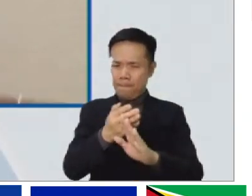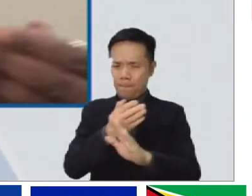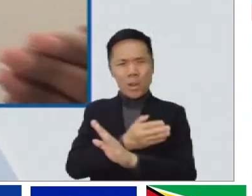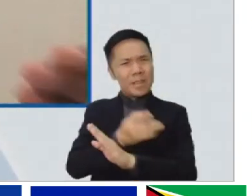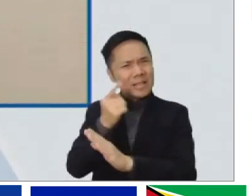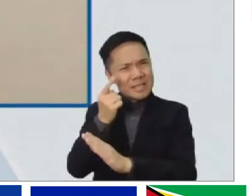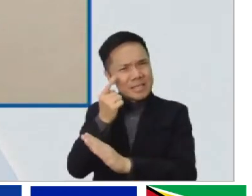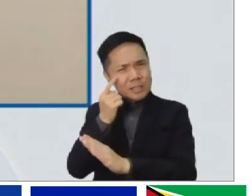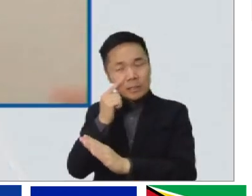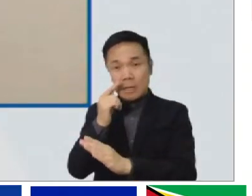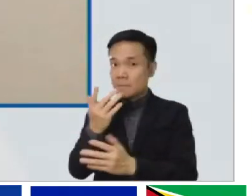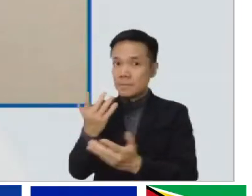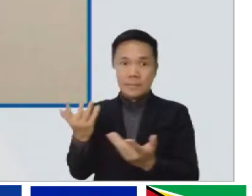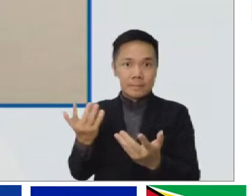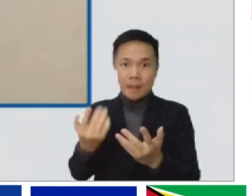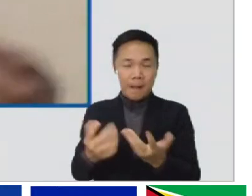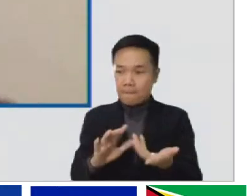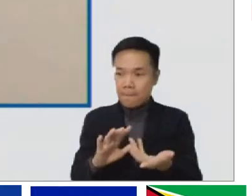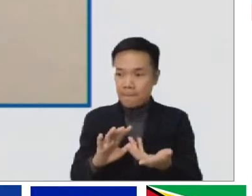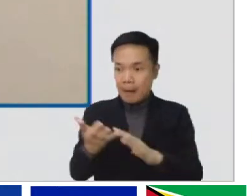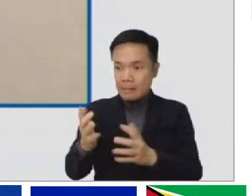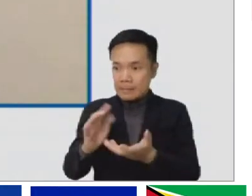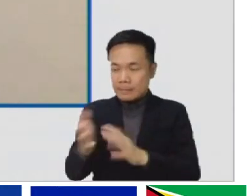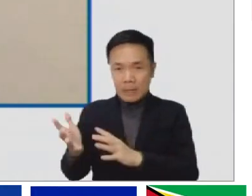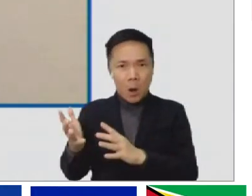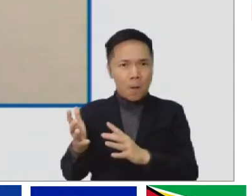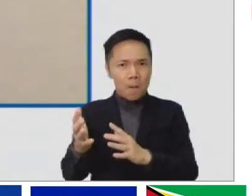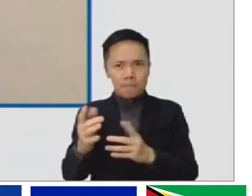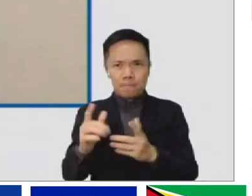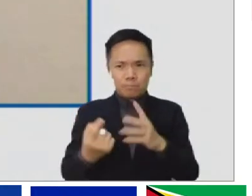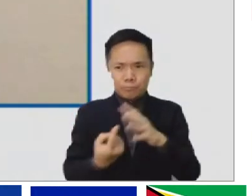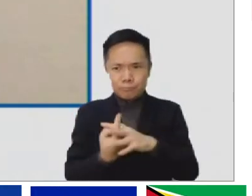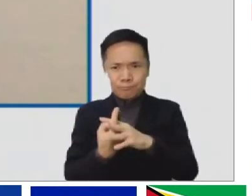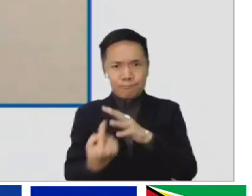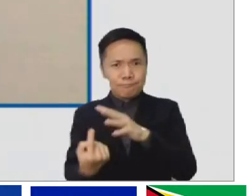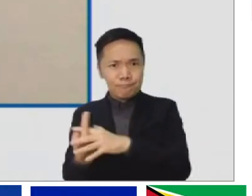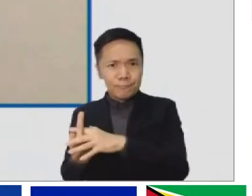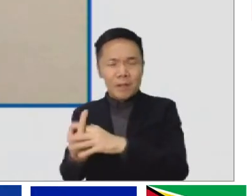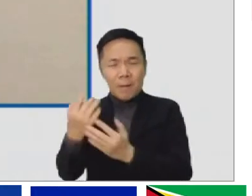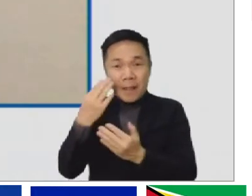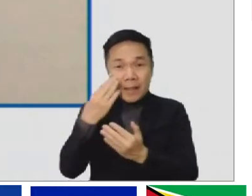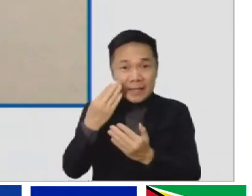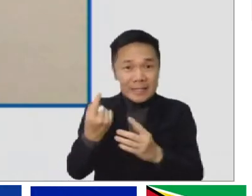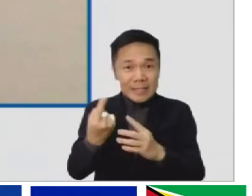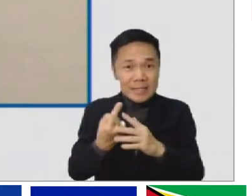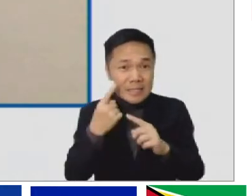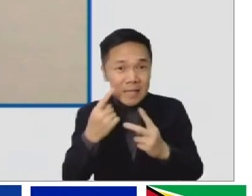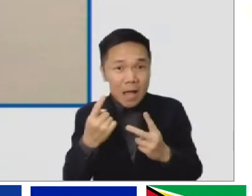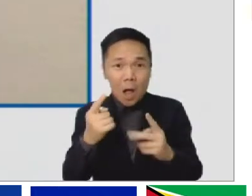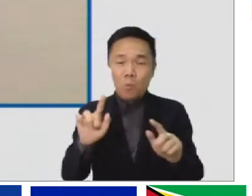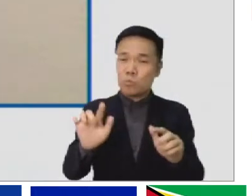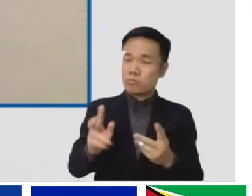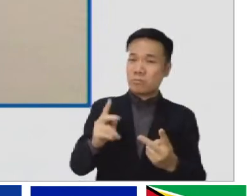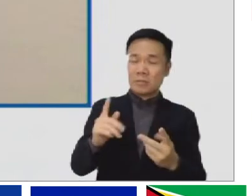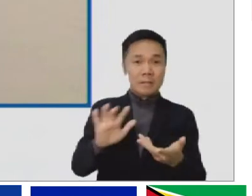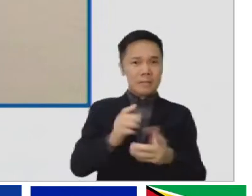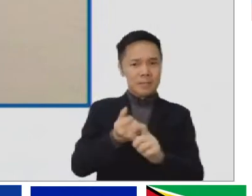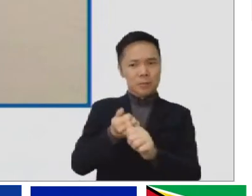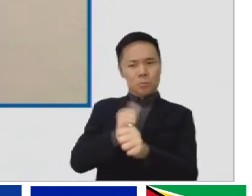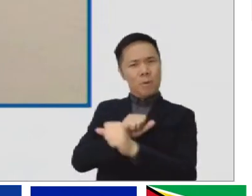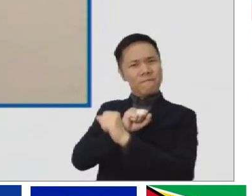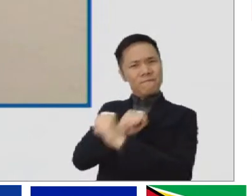put supports in place to try to prevent, and if not prevent, to be able to respond as quickly as possible.